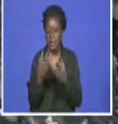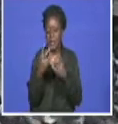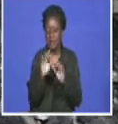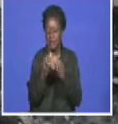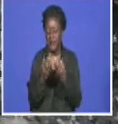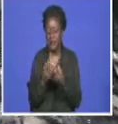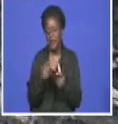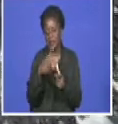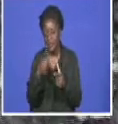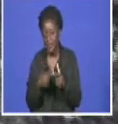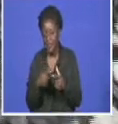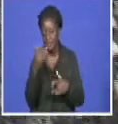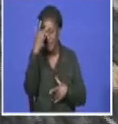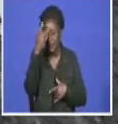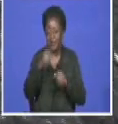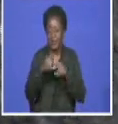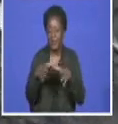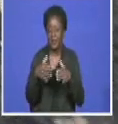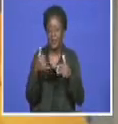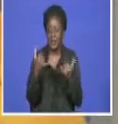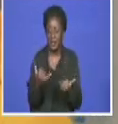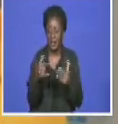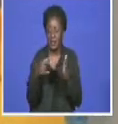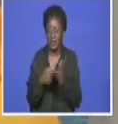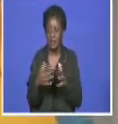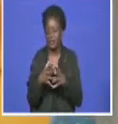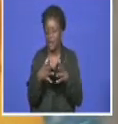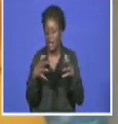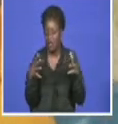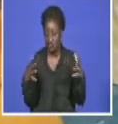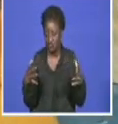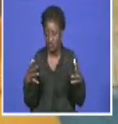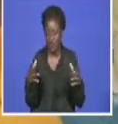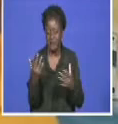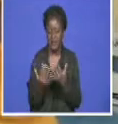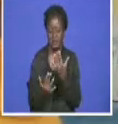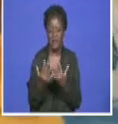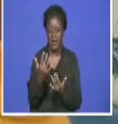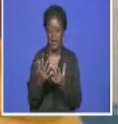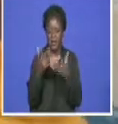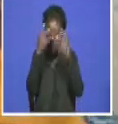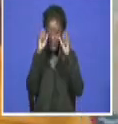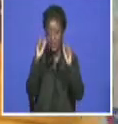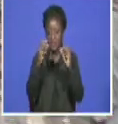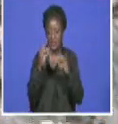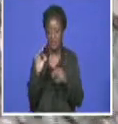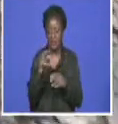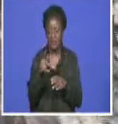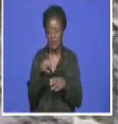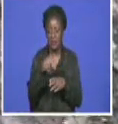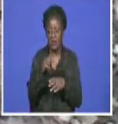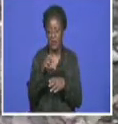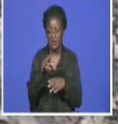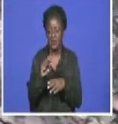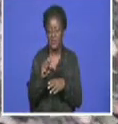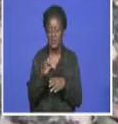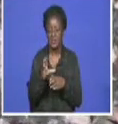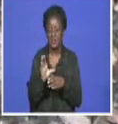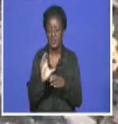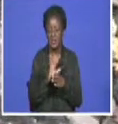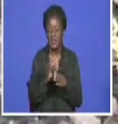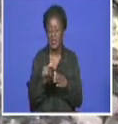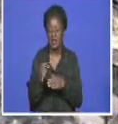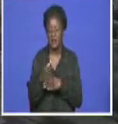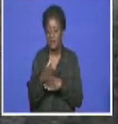pandemic, and now we have this catastrophic fire. President of the Portiski Fisheries and Vegetable Vendors Association, Dominique Brown,